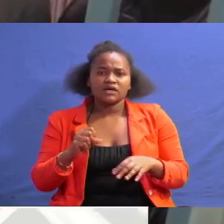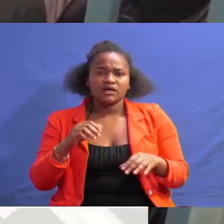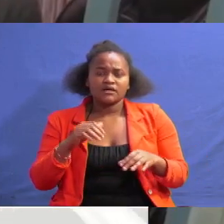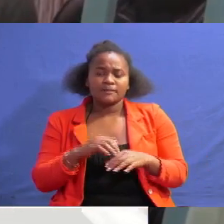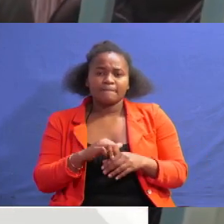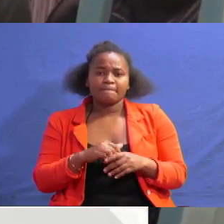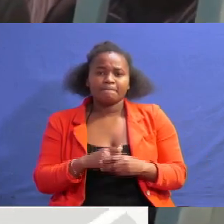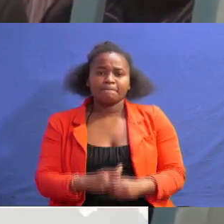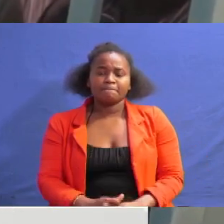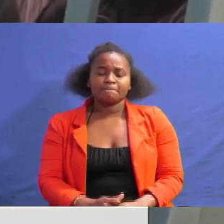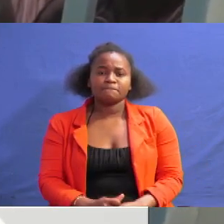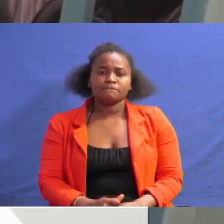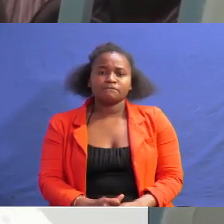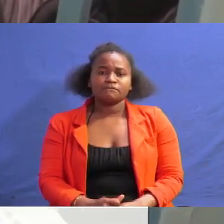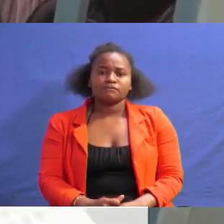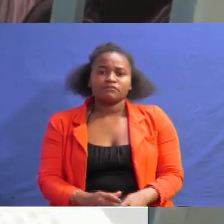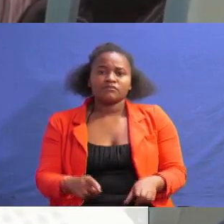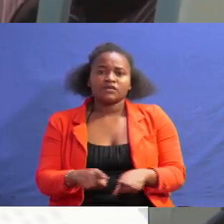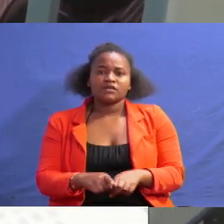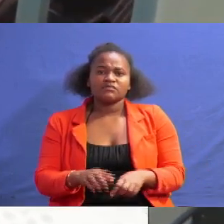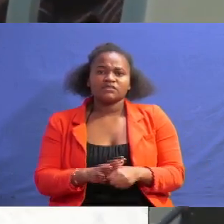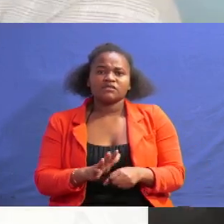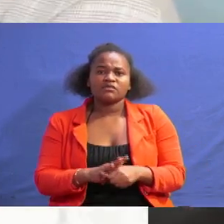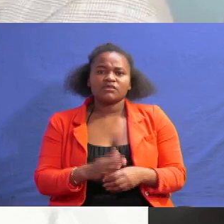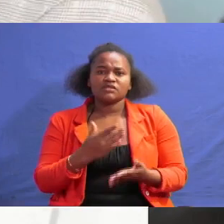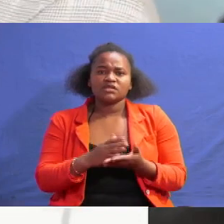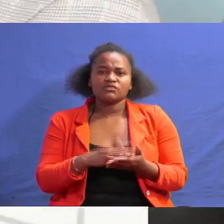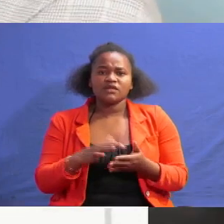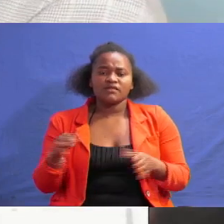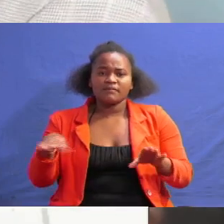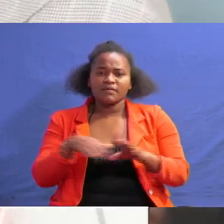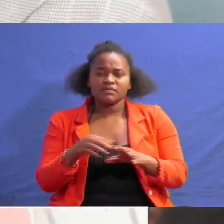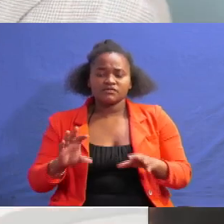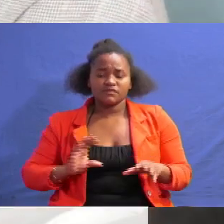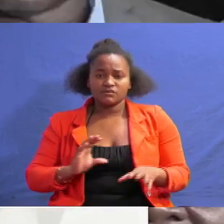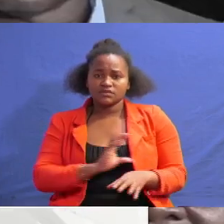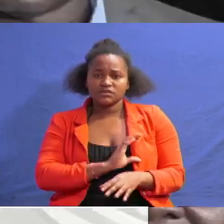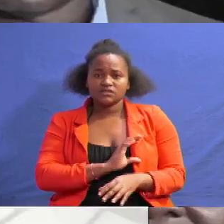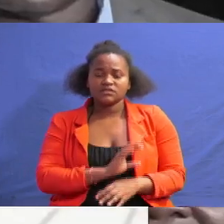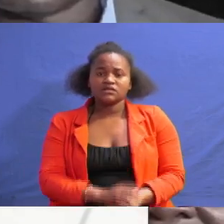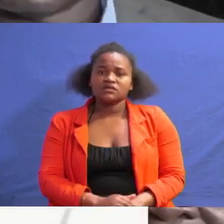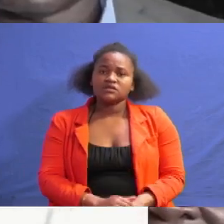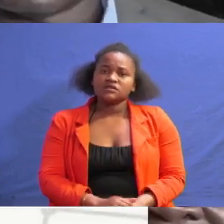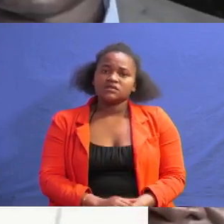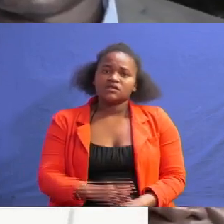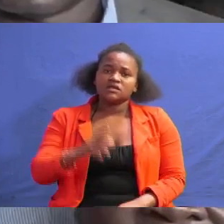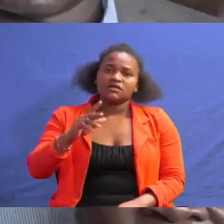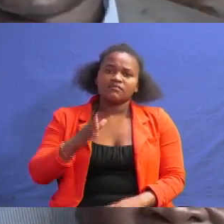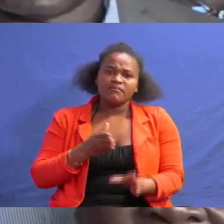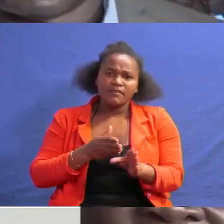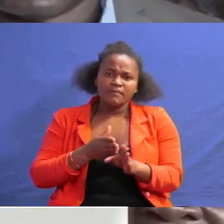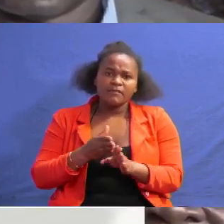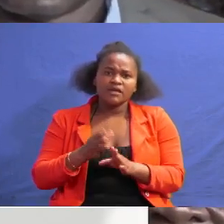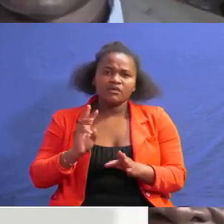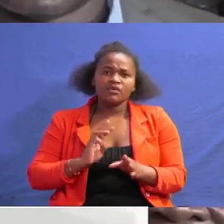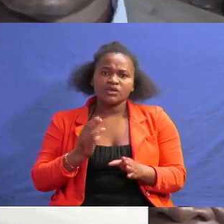counties. Mandago's sentiments were shared with other members of the committee. Key amongst them, I think